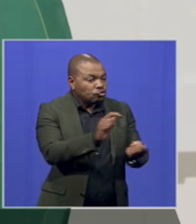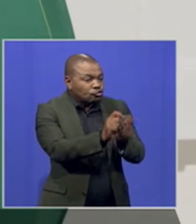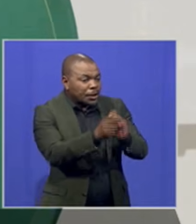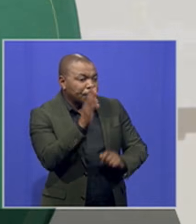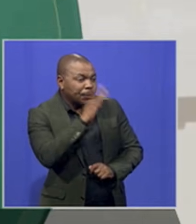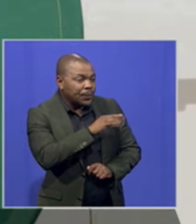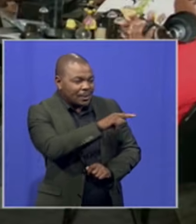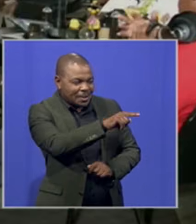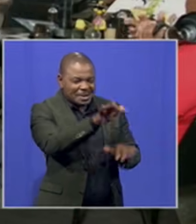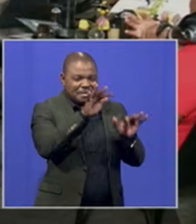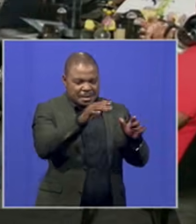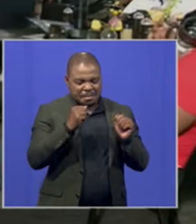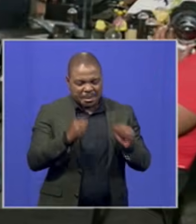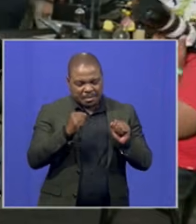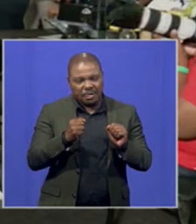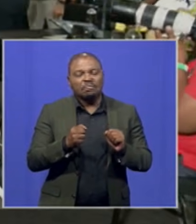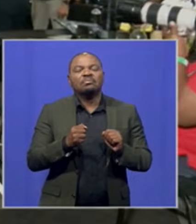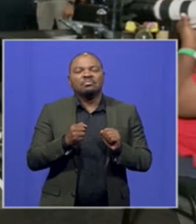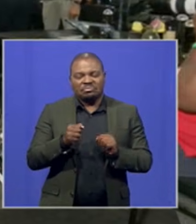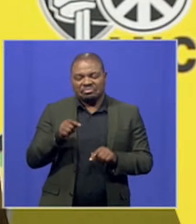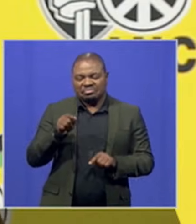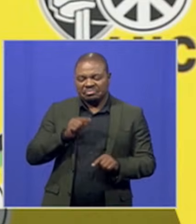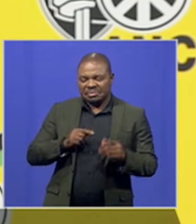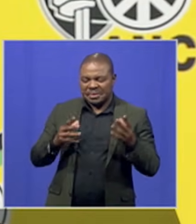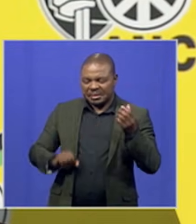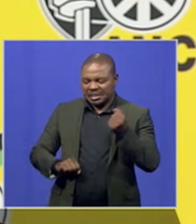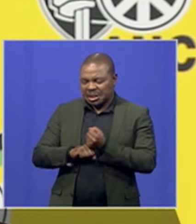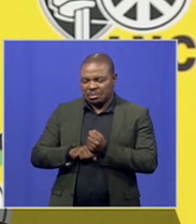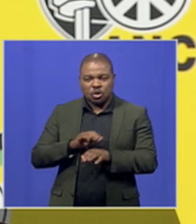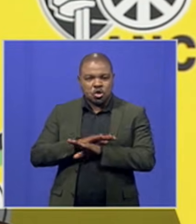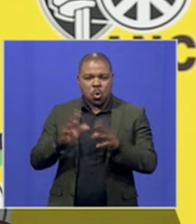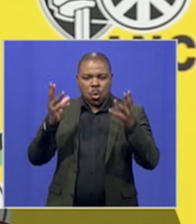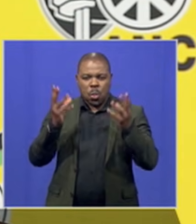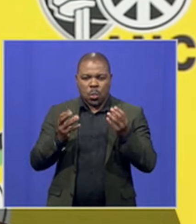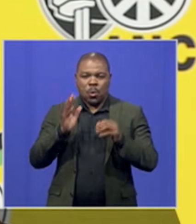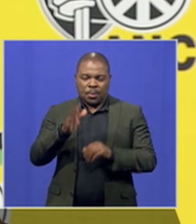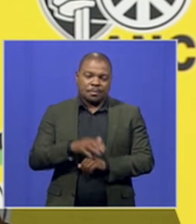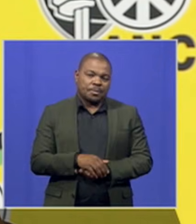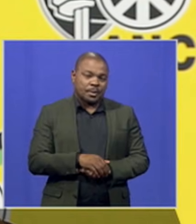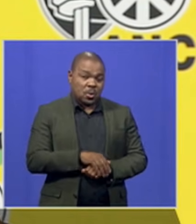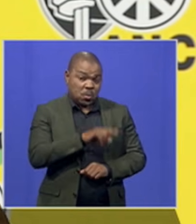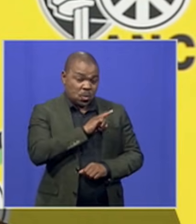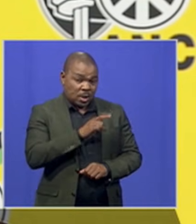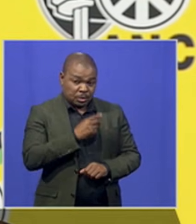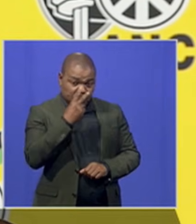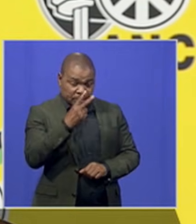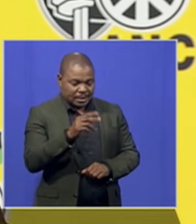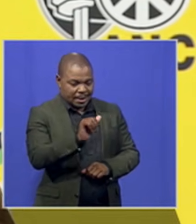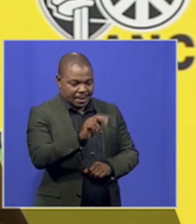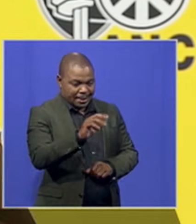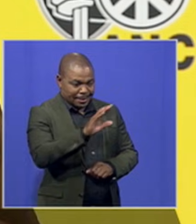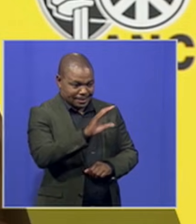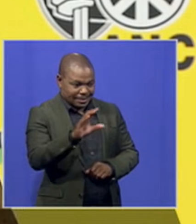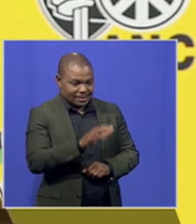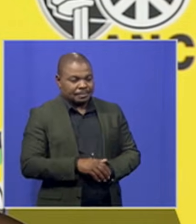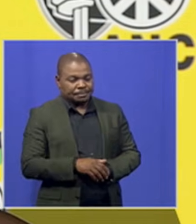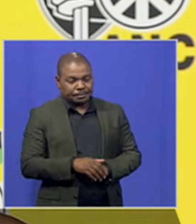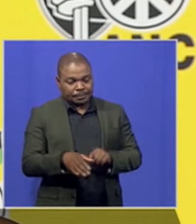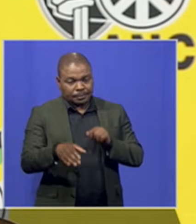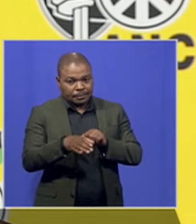ba tla tswela pele ka ho tjhetjhela morao ba ha o ka sheba ANC bakgethi ha ba ya